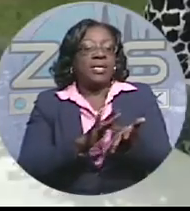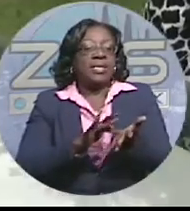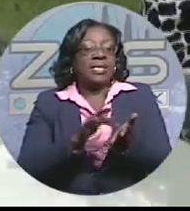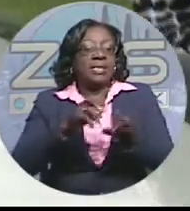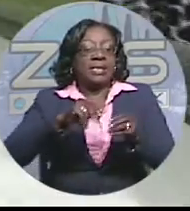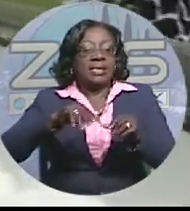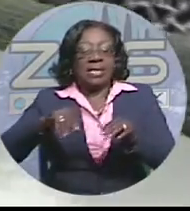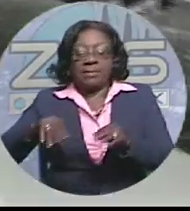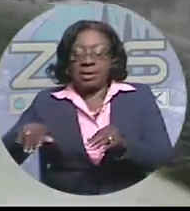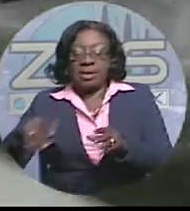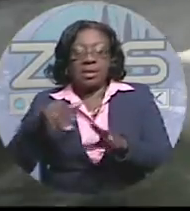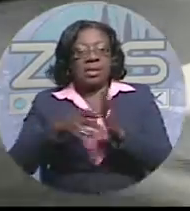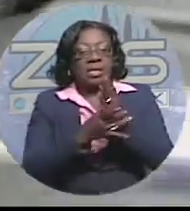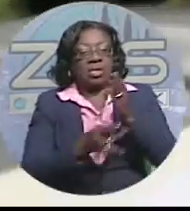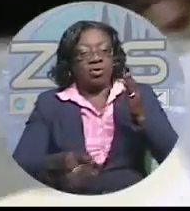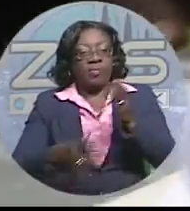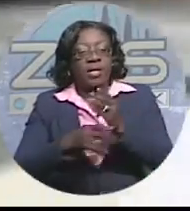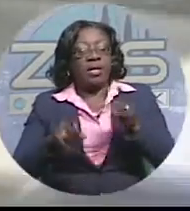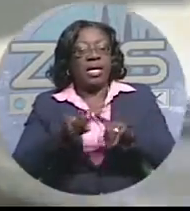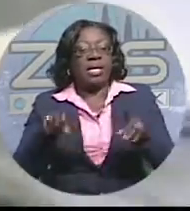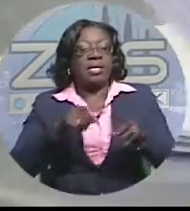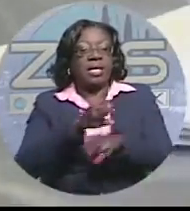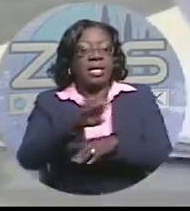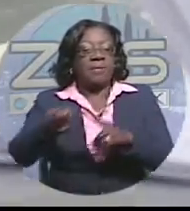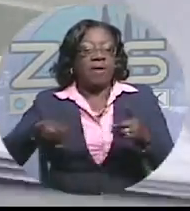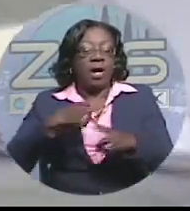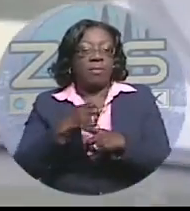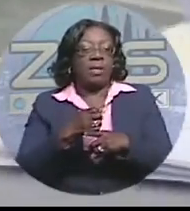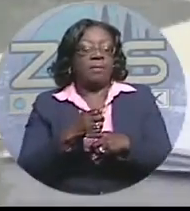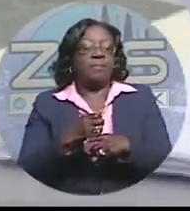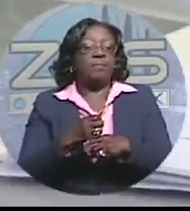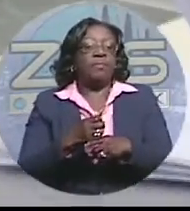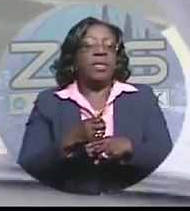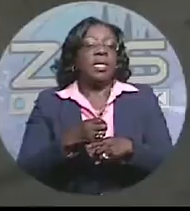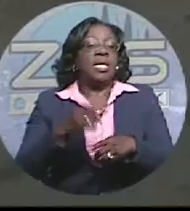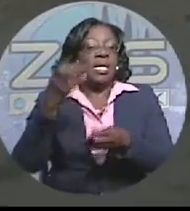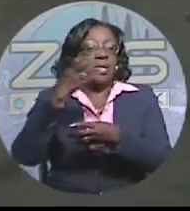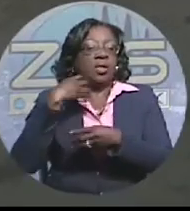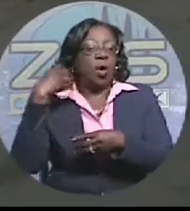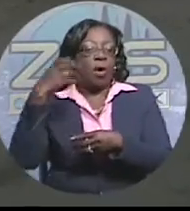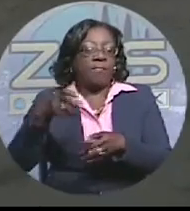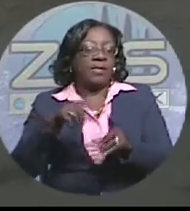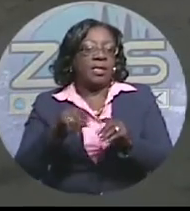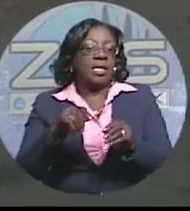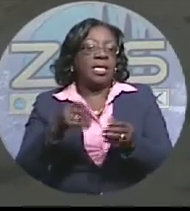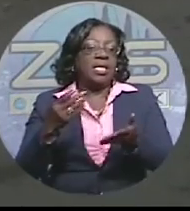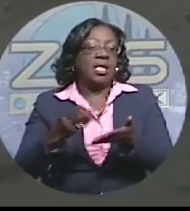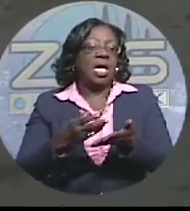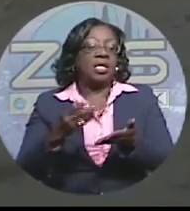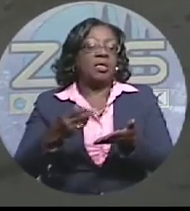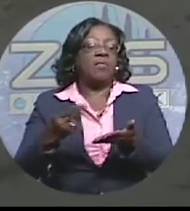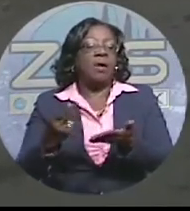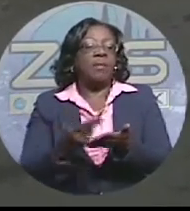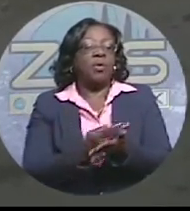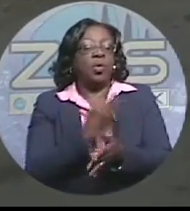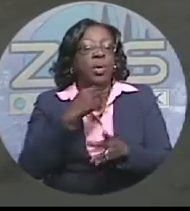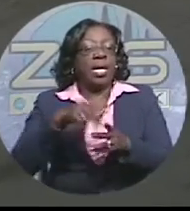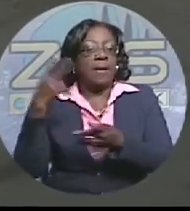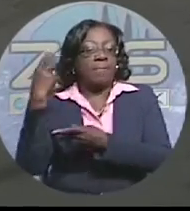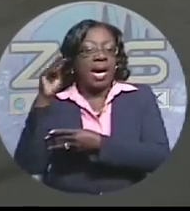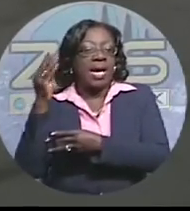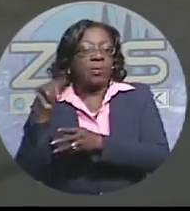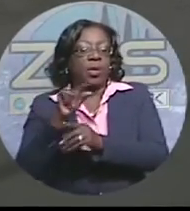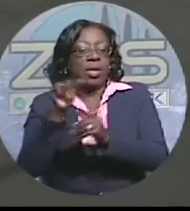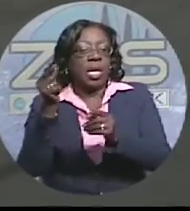environment. Assistant Superintendent of Police Virgil Sinatis is the officer in charge of urban renewal in Pinewood Gardens. He